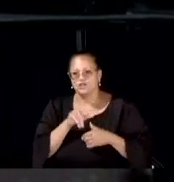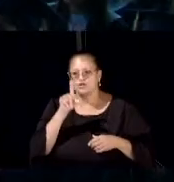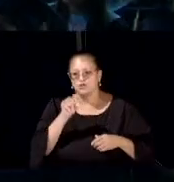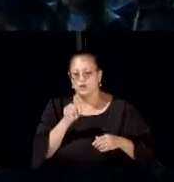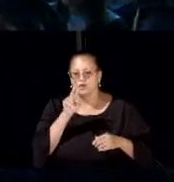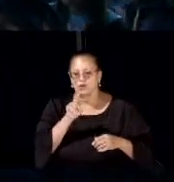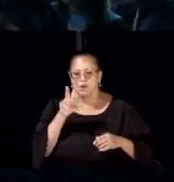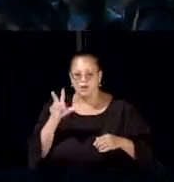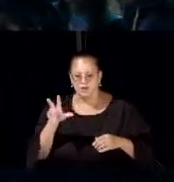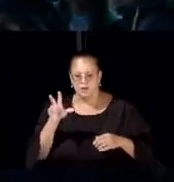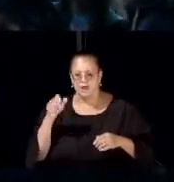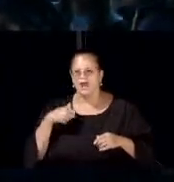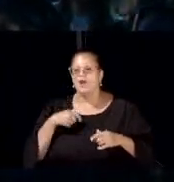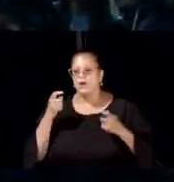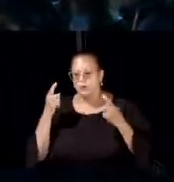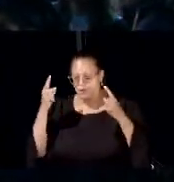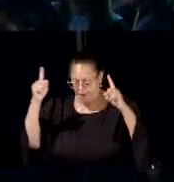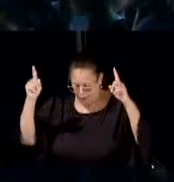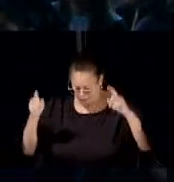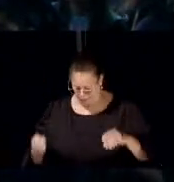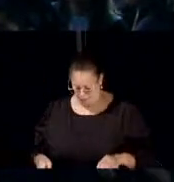it.